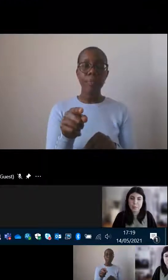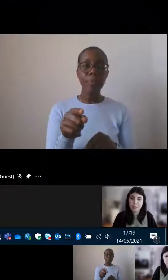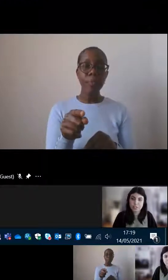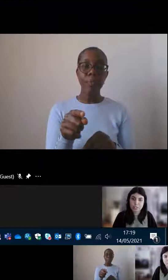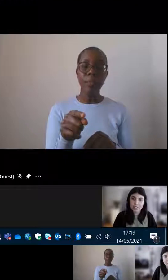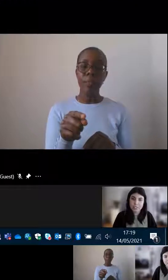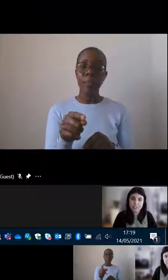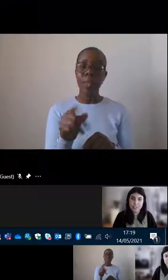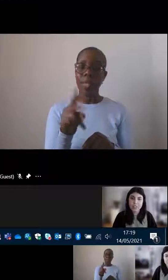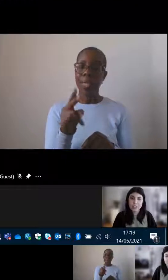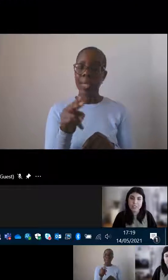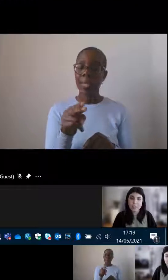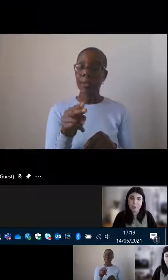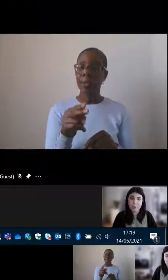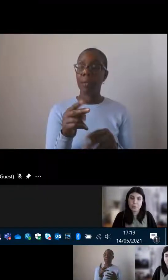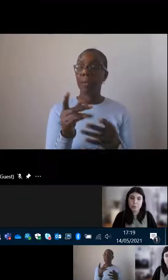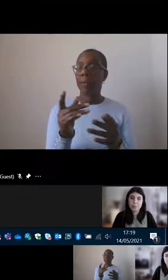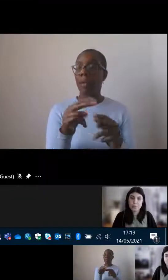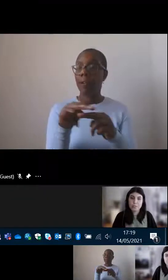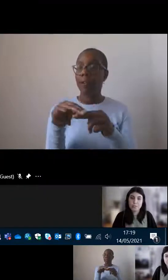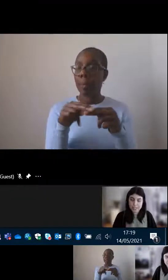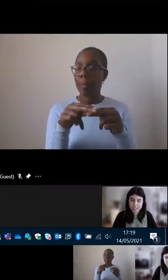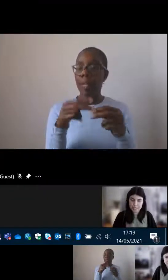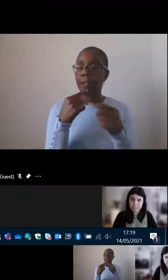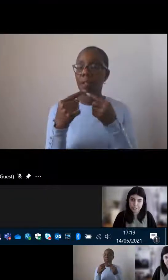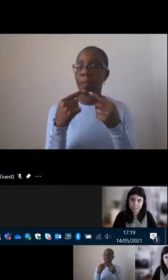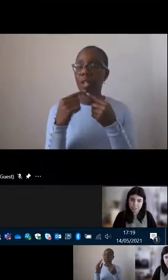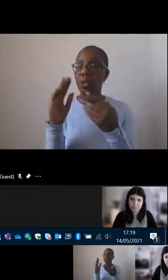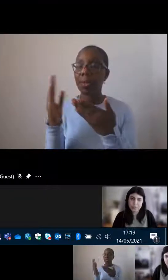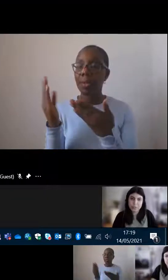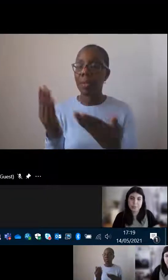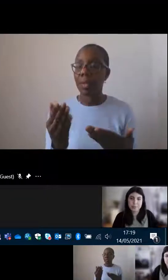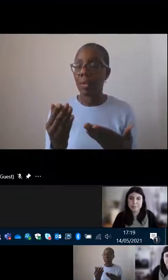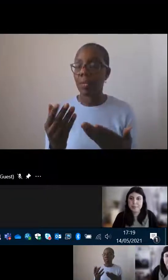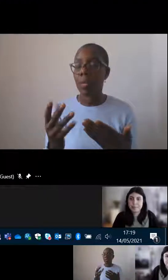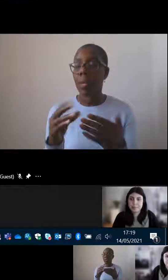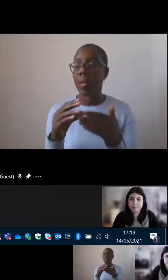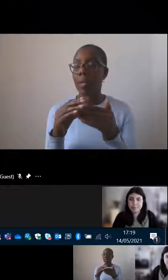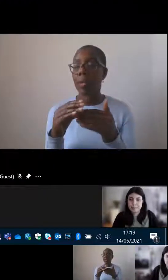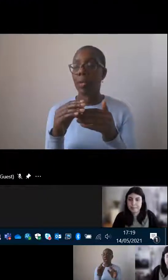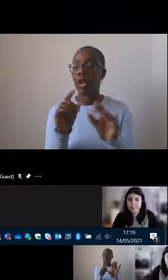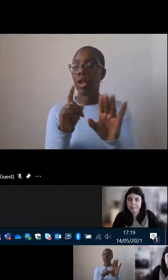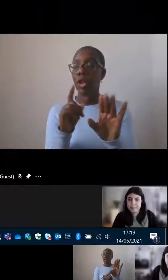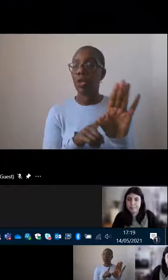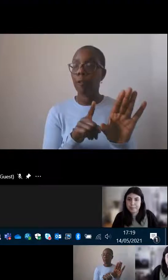Family Information Service, the Youth Befriending Referrals.